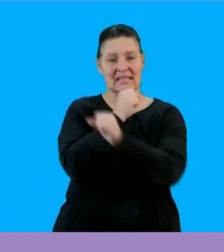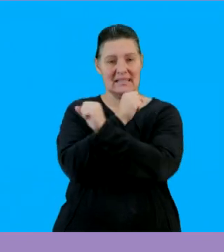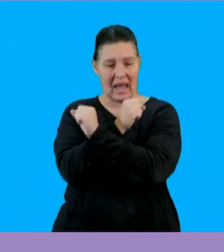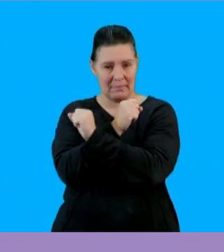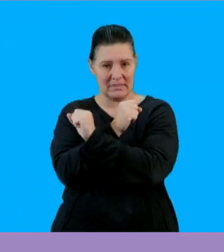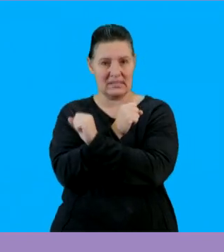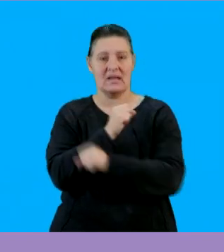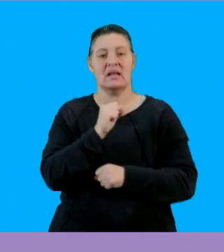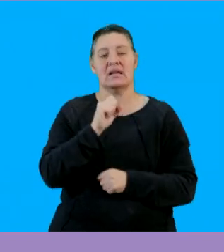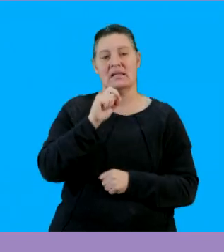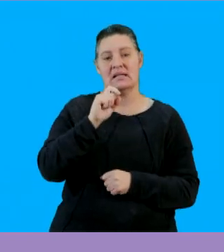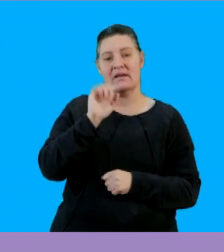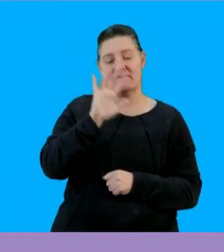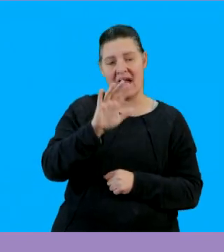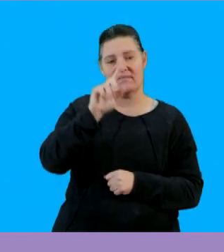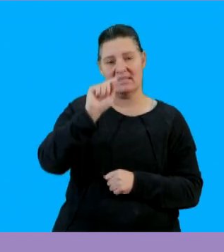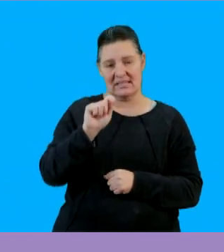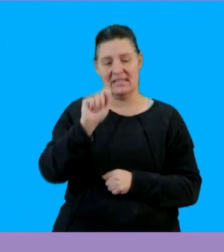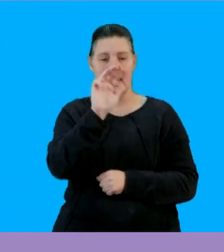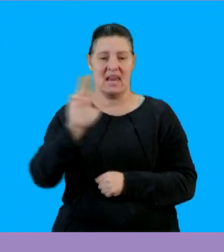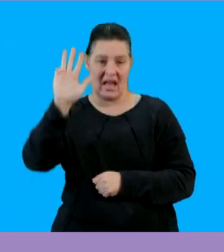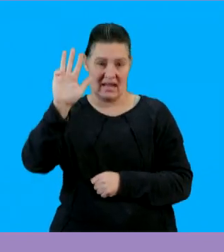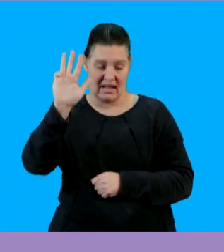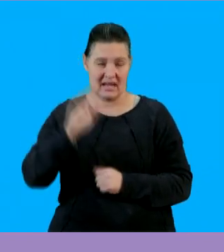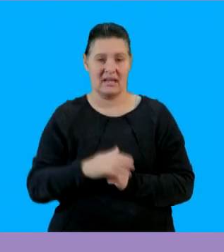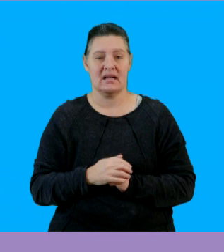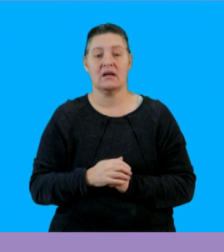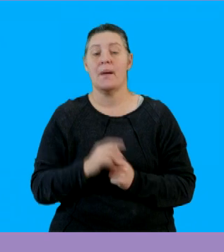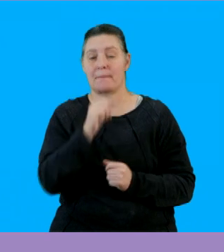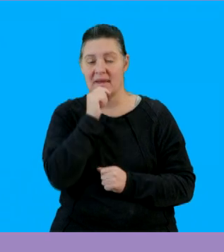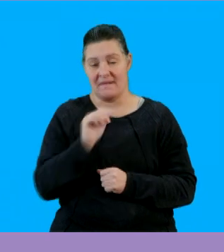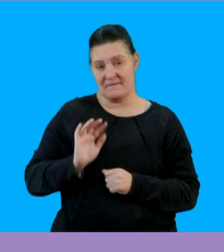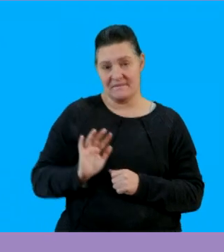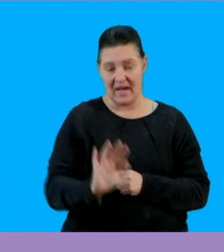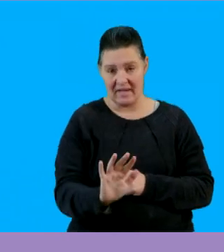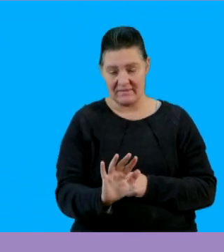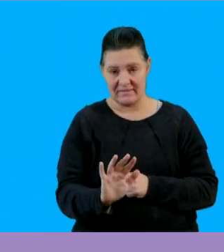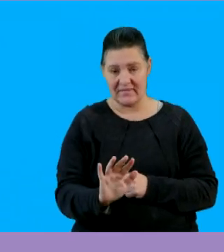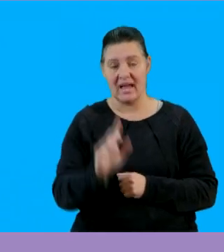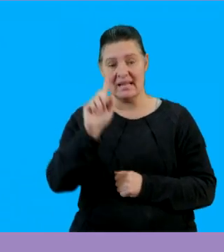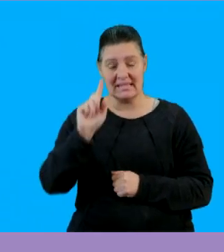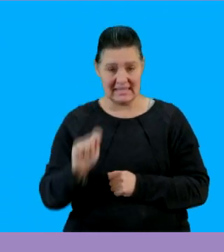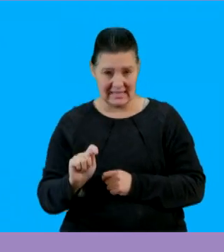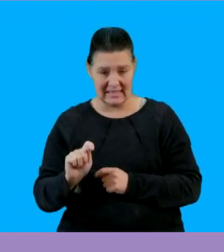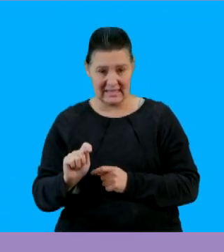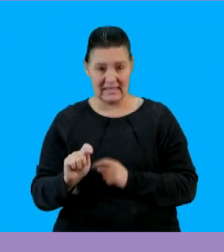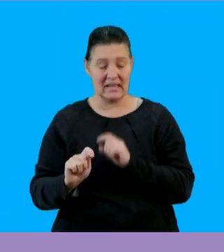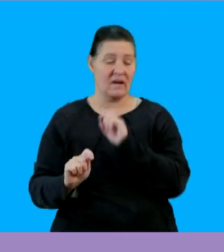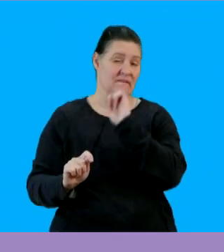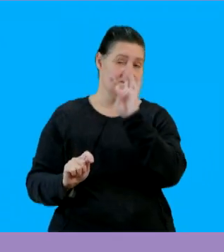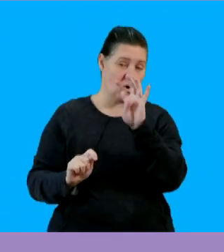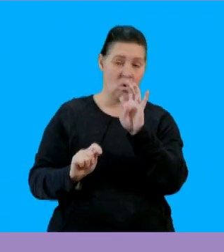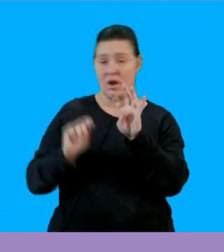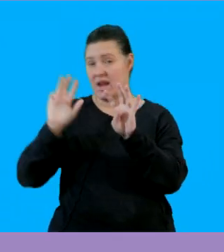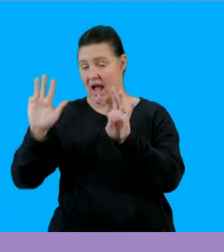t multiplied by 5t exponent 9. It is going to be a 5. The